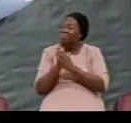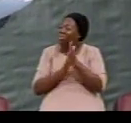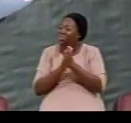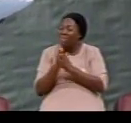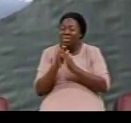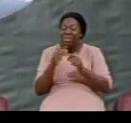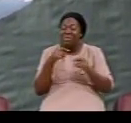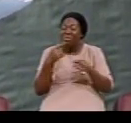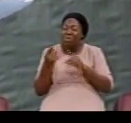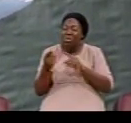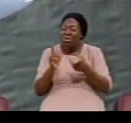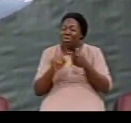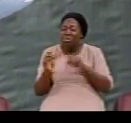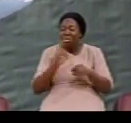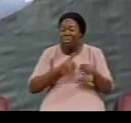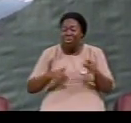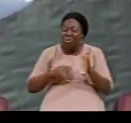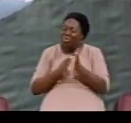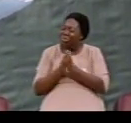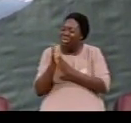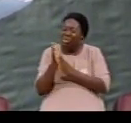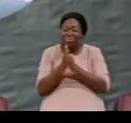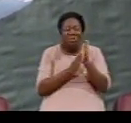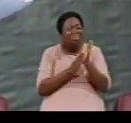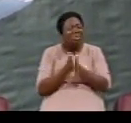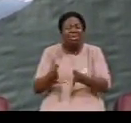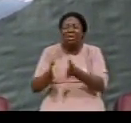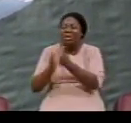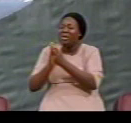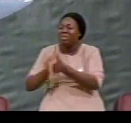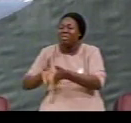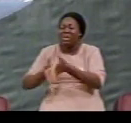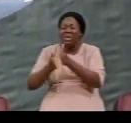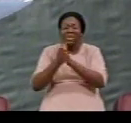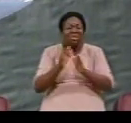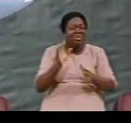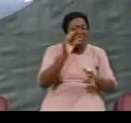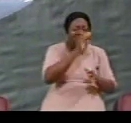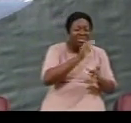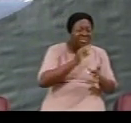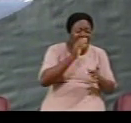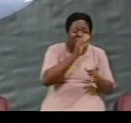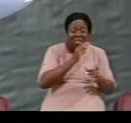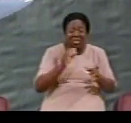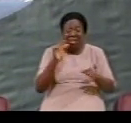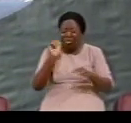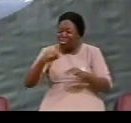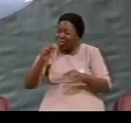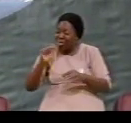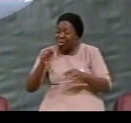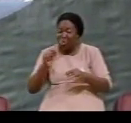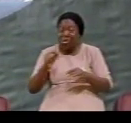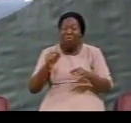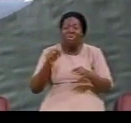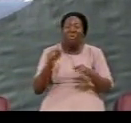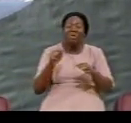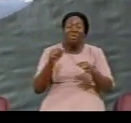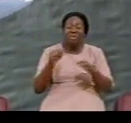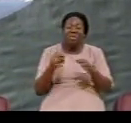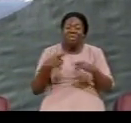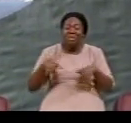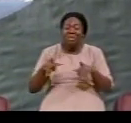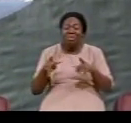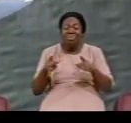Will you not pray? Will you not ask? Will you not seek? Will you not knock? Let us pray. Let us